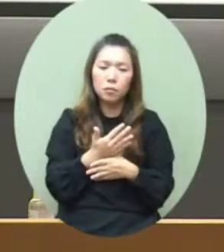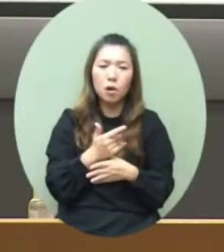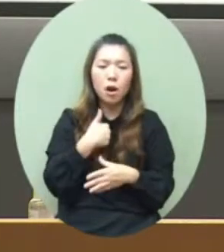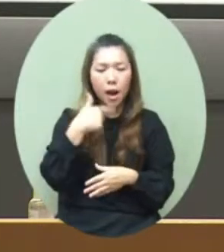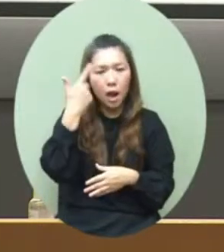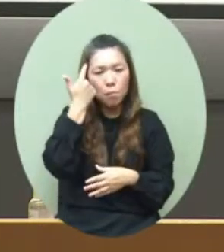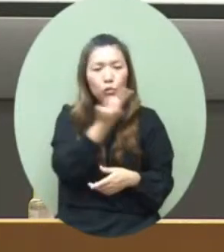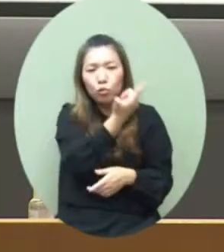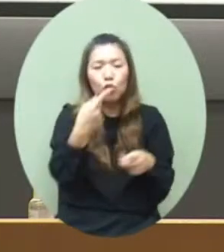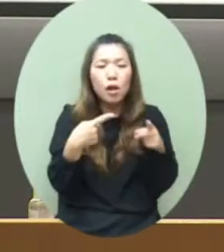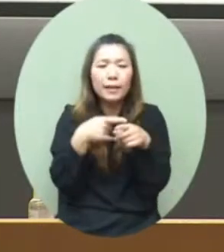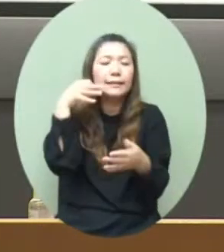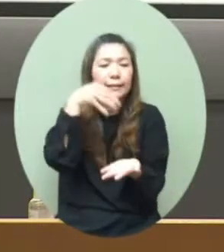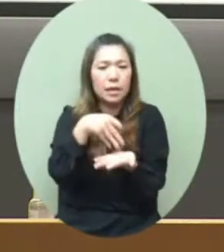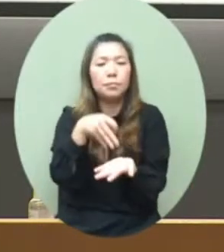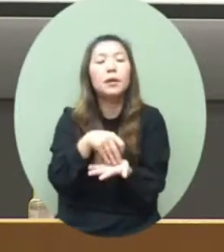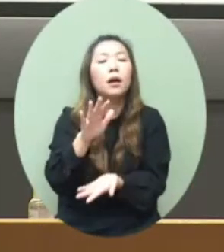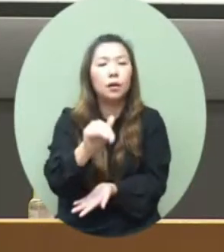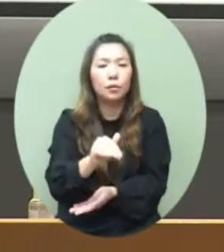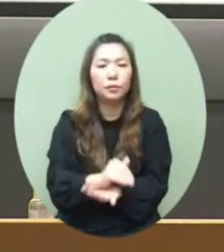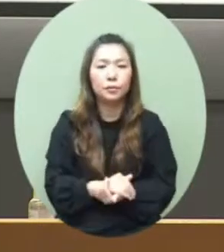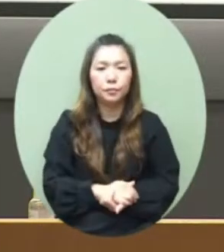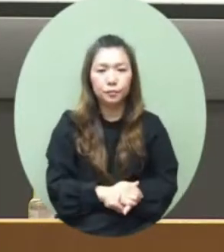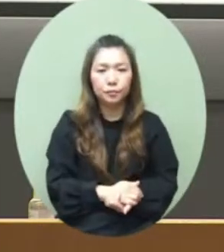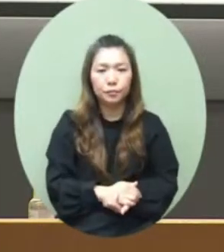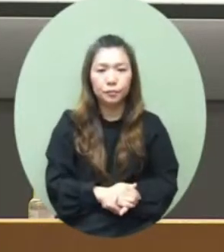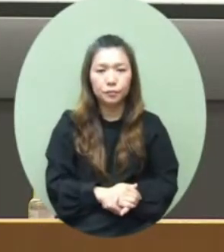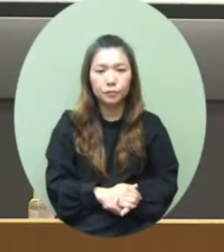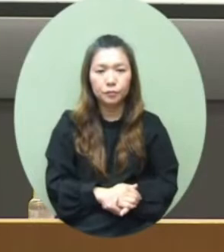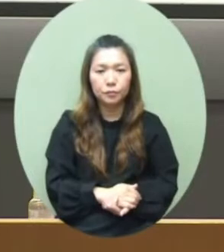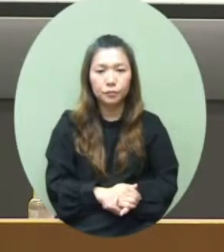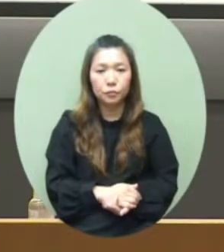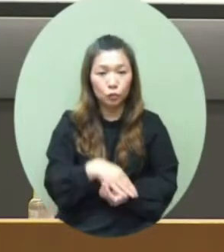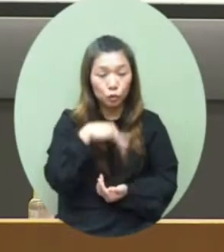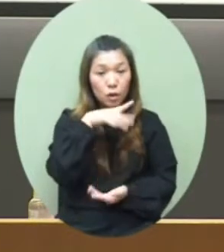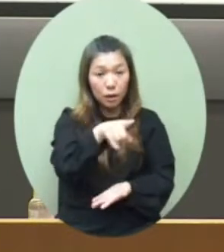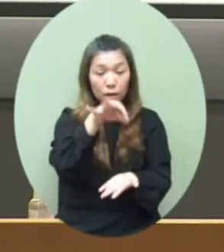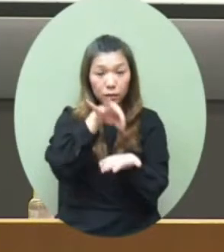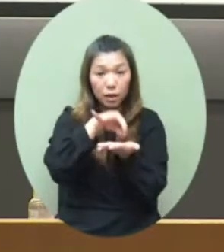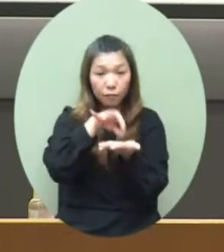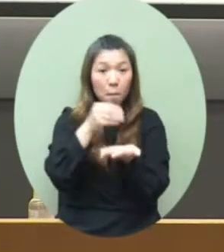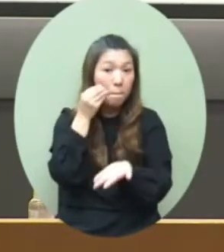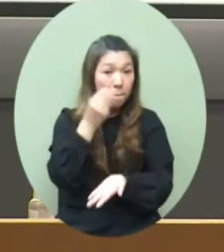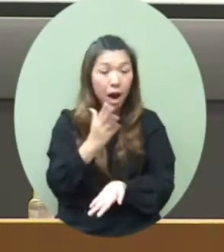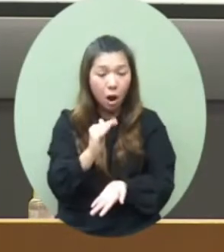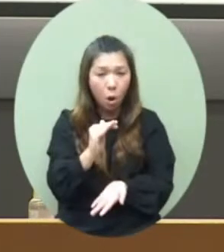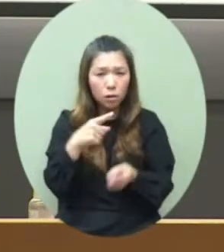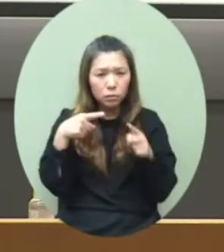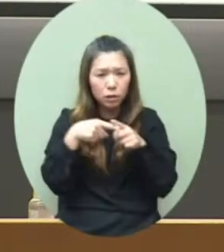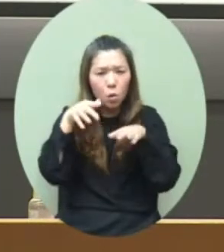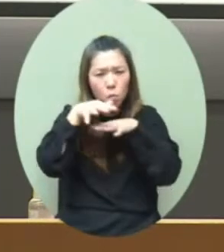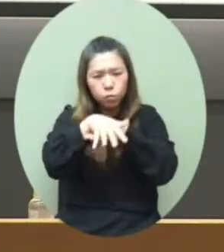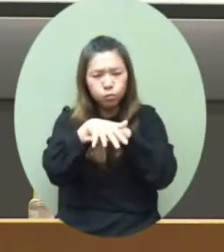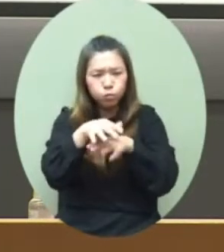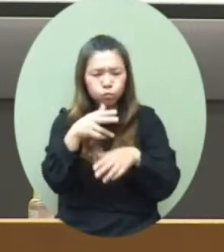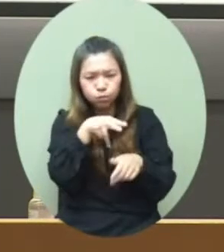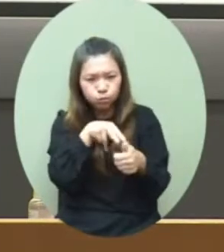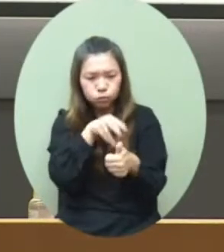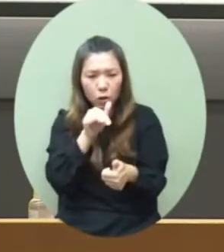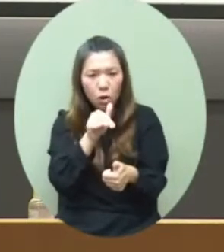the Kowloon and the New Territories, no tickets will be required because we'd like to encourage more to